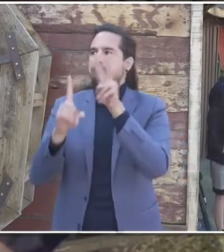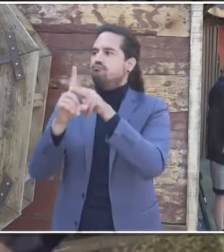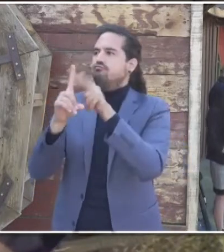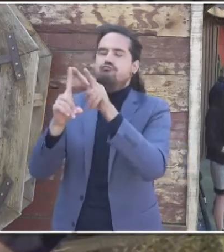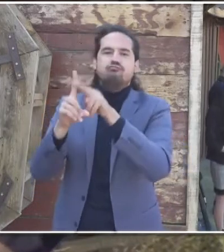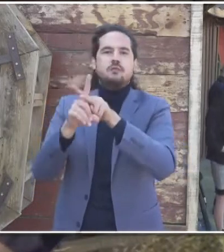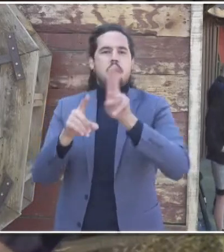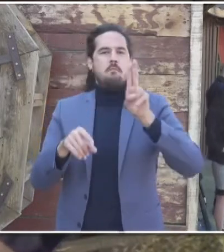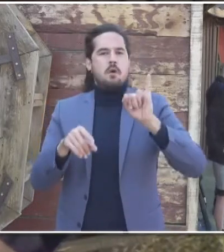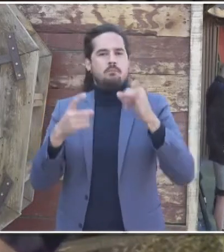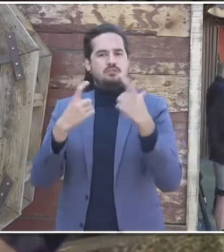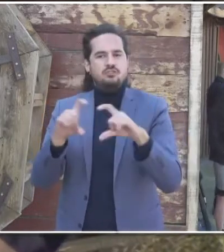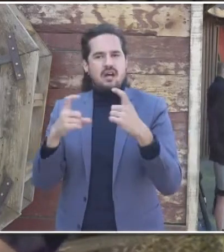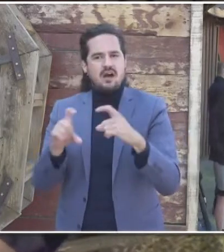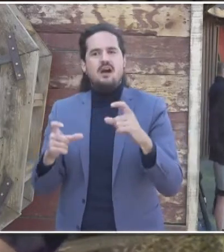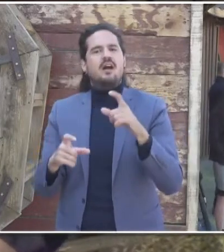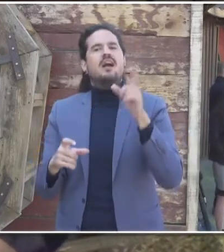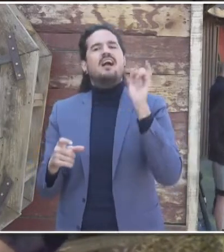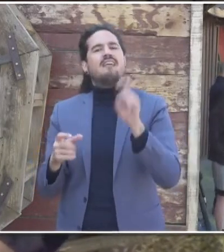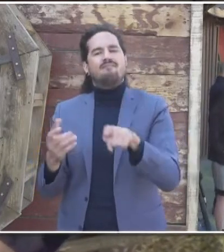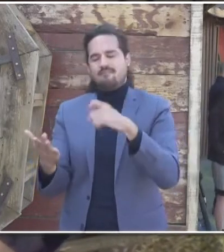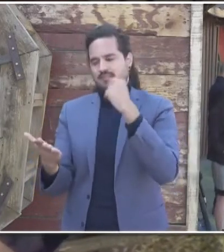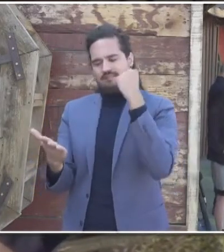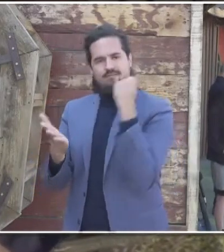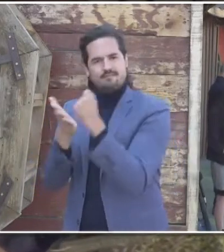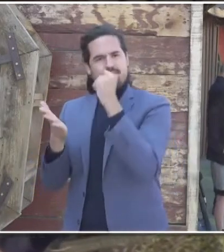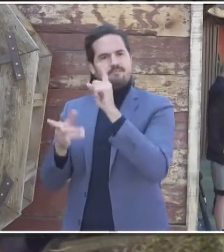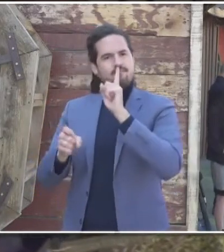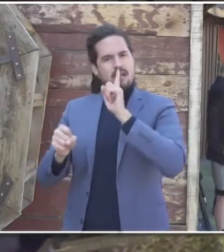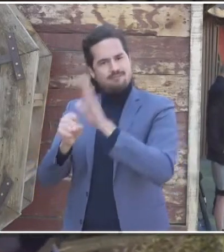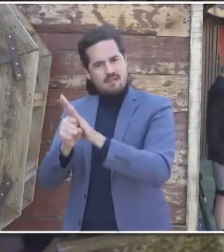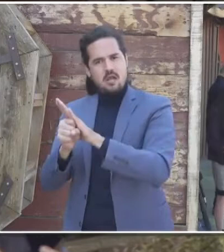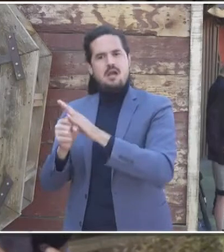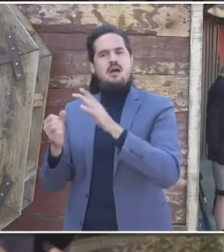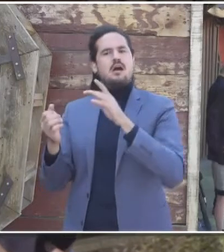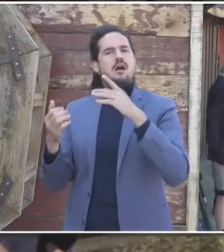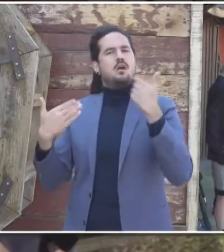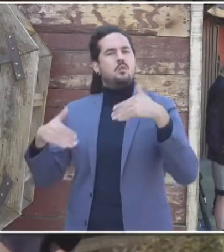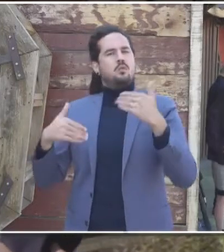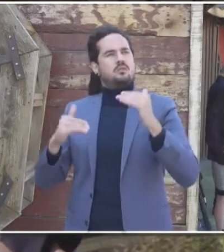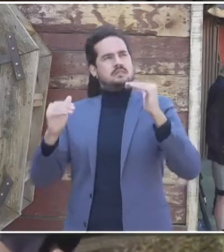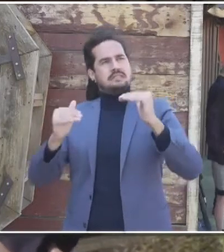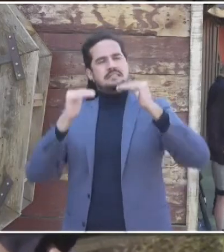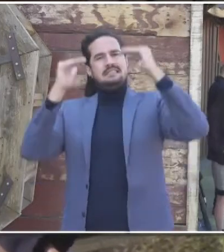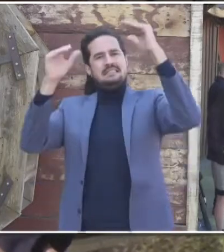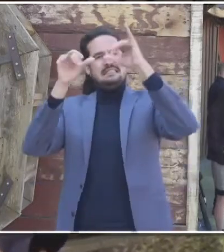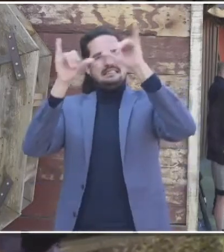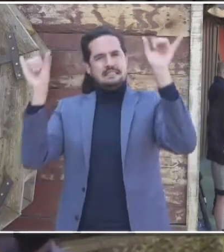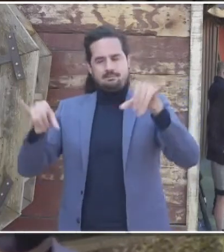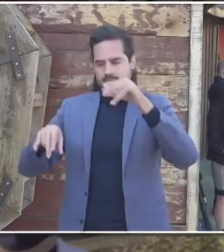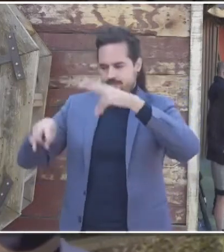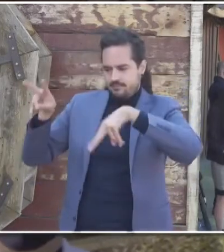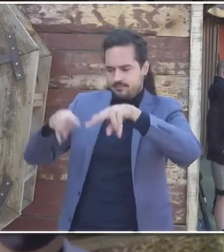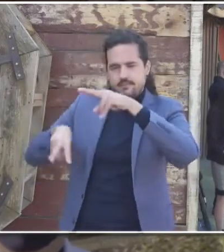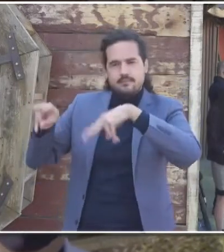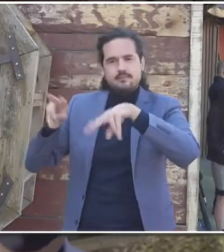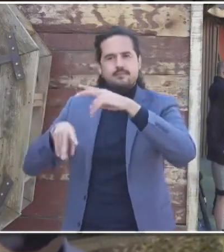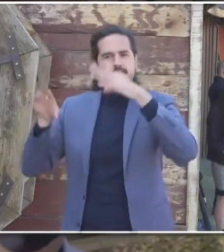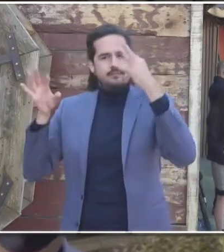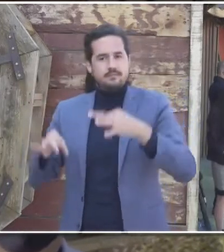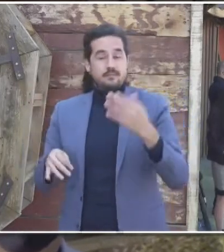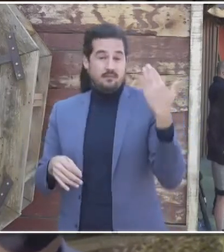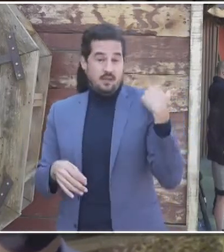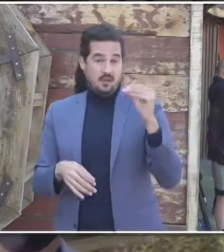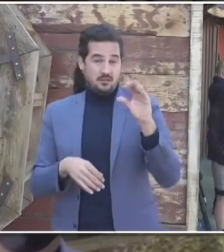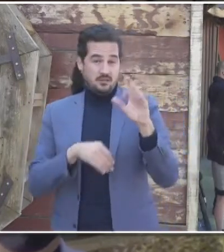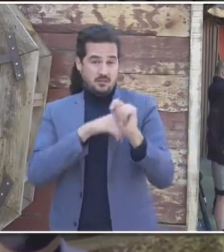with the sophistication of understanding that we have since last October, when we began the process of changing our protocols